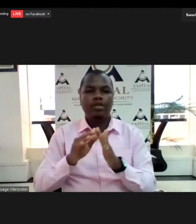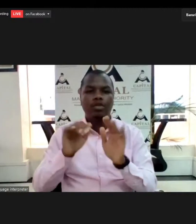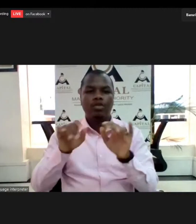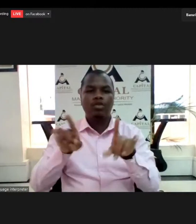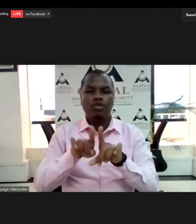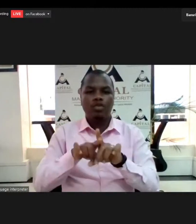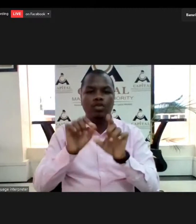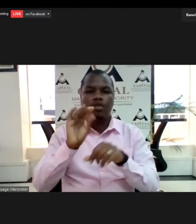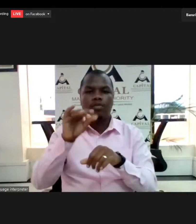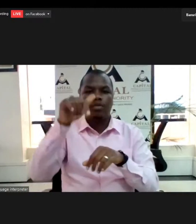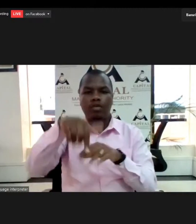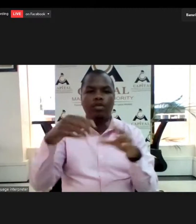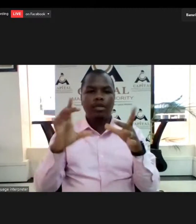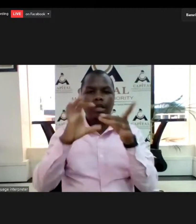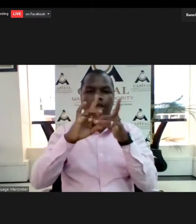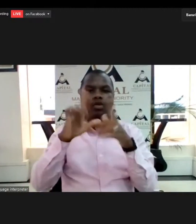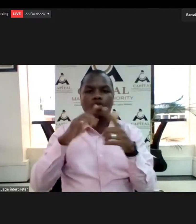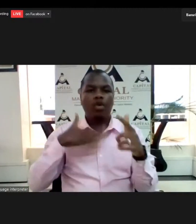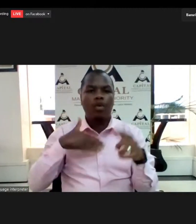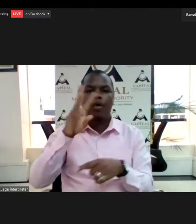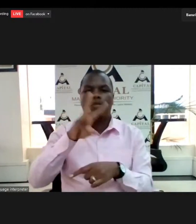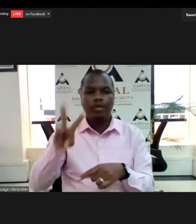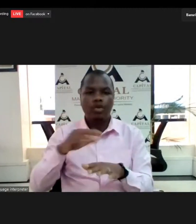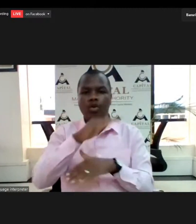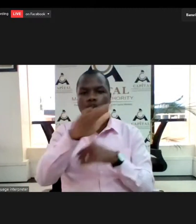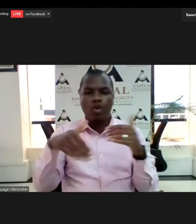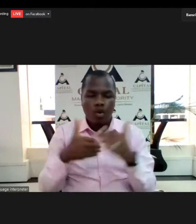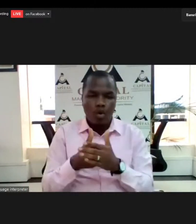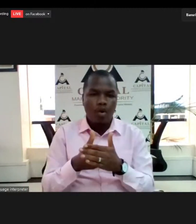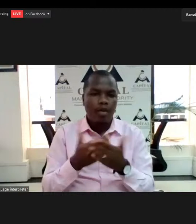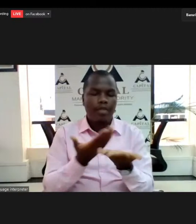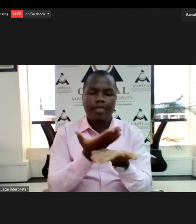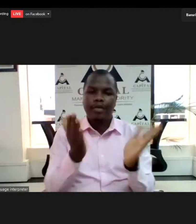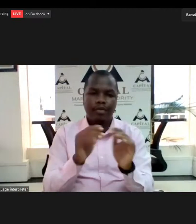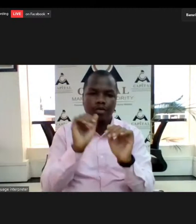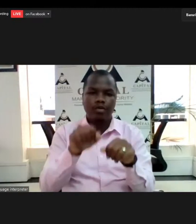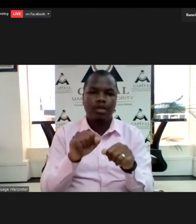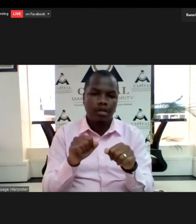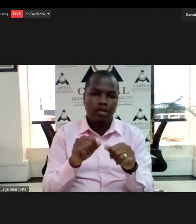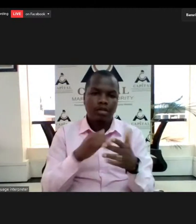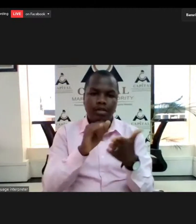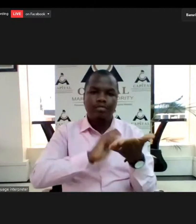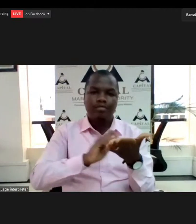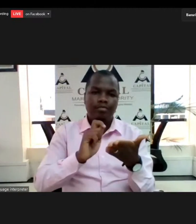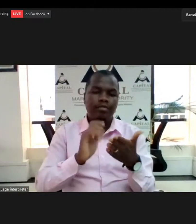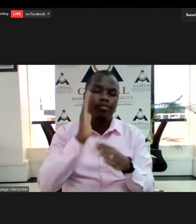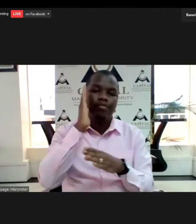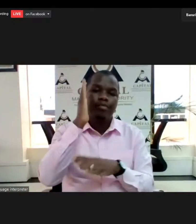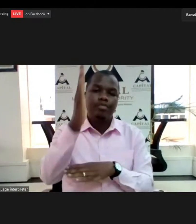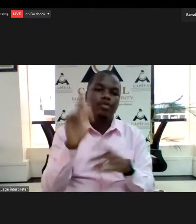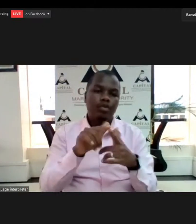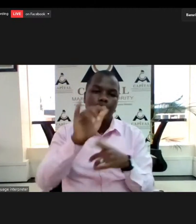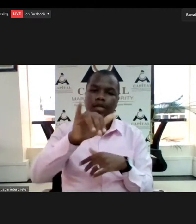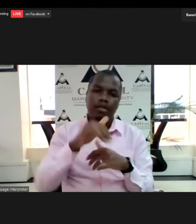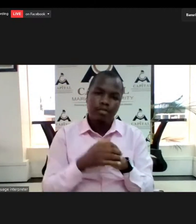down the link to our website so all the audiences can just right away be directed to that.